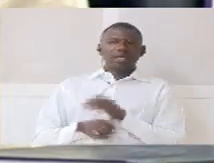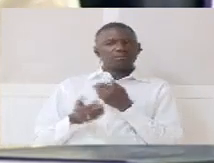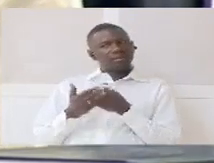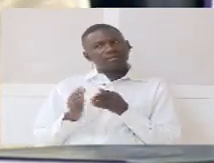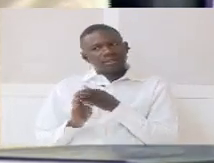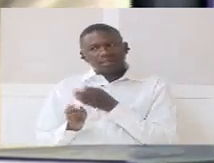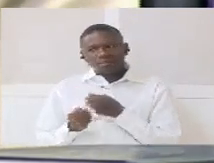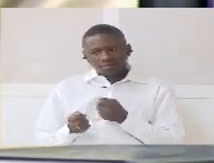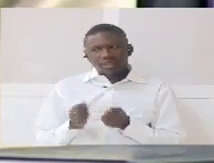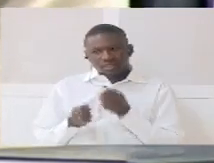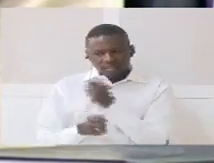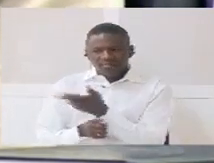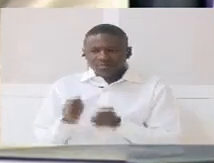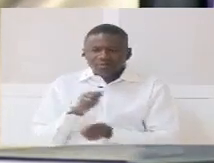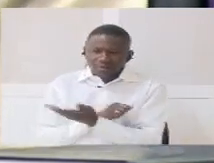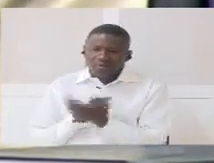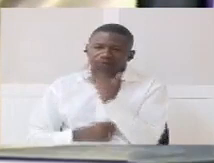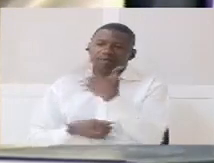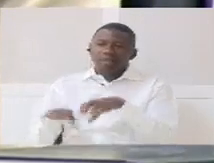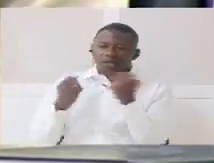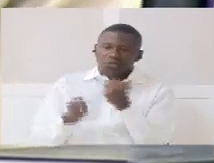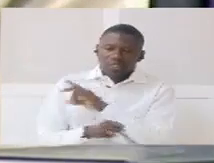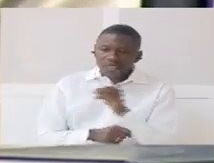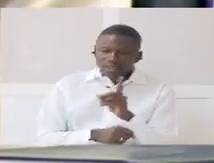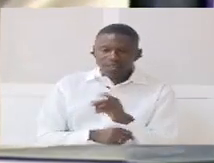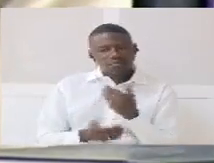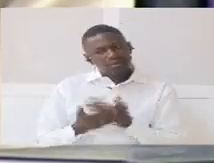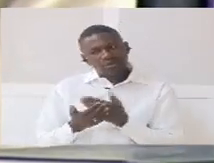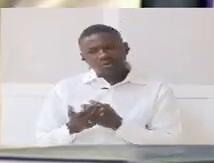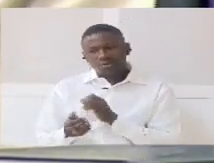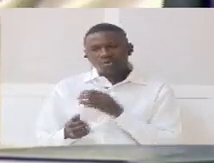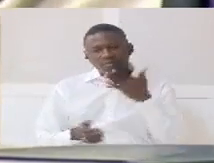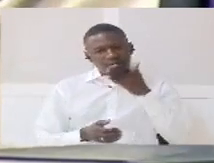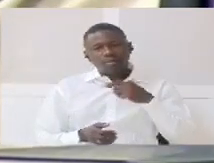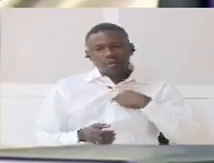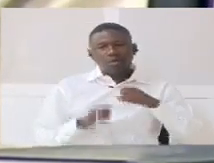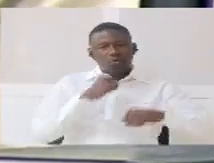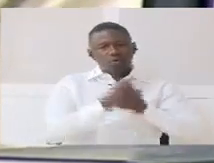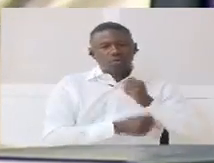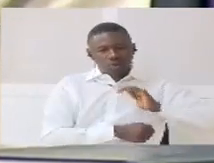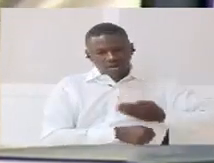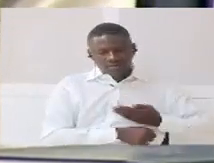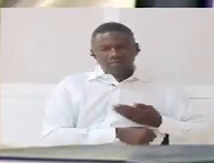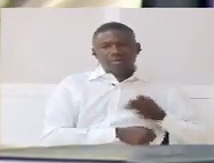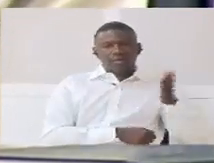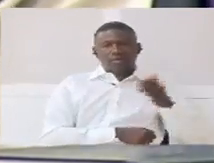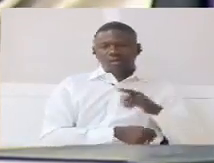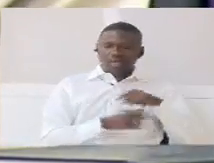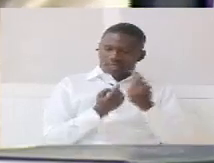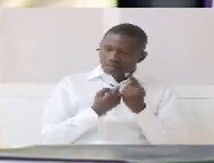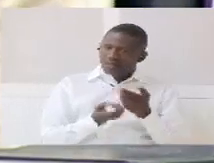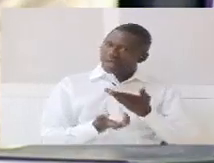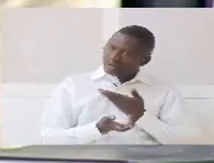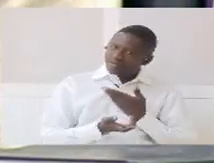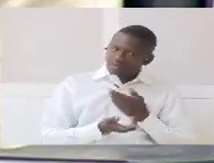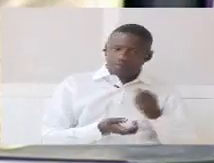that me 5000 dilel that I'll offer you 5000 nako reda na wife ya so that you just go to my wife mimba bulu ayafaye wala ifendi ala aina